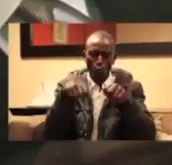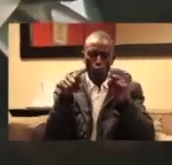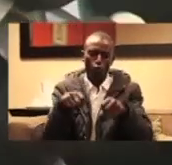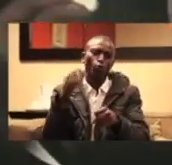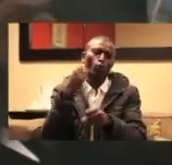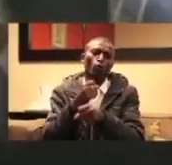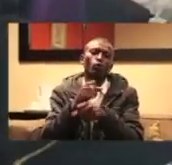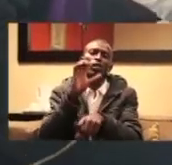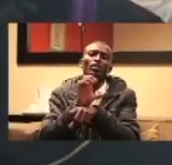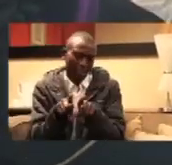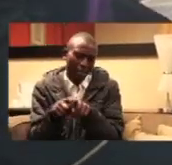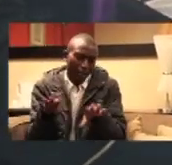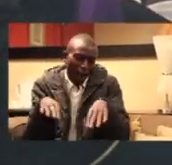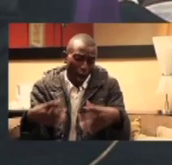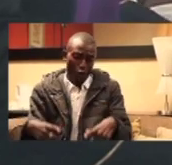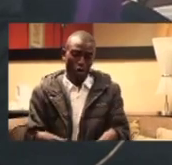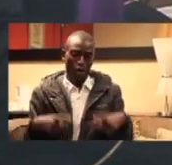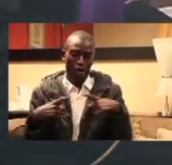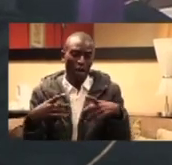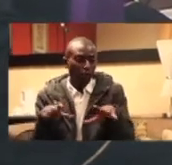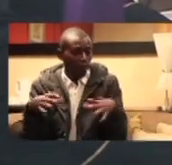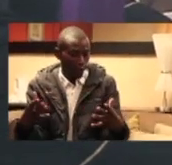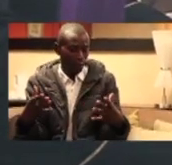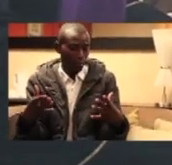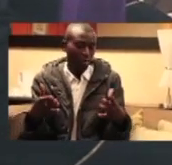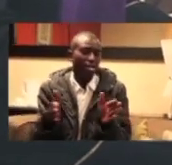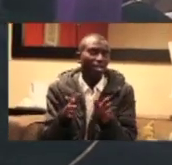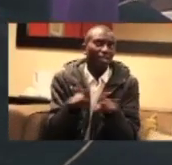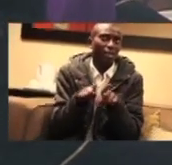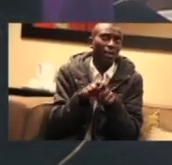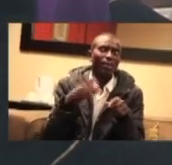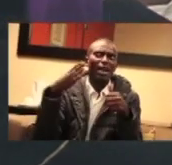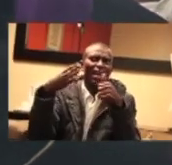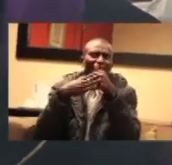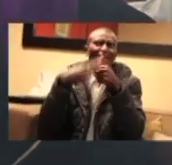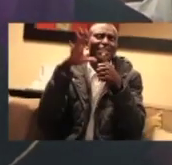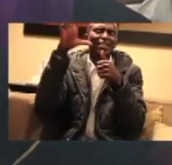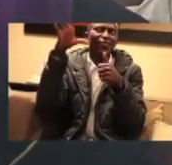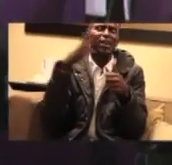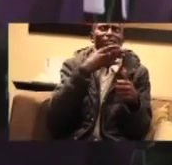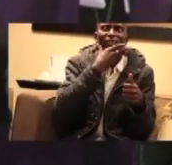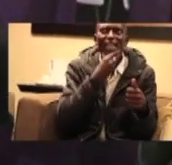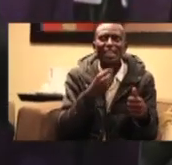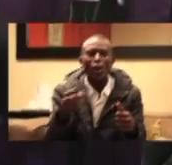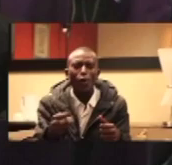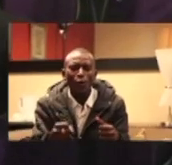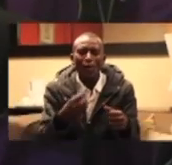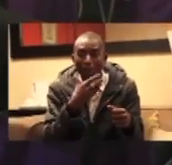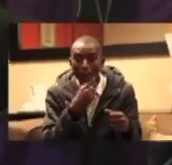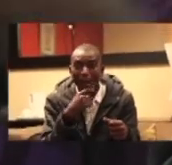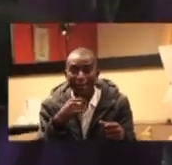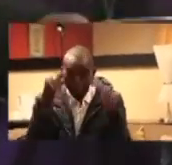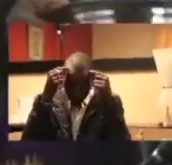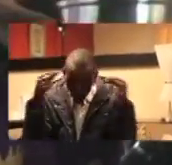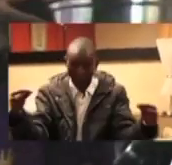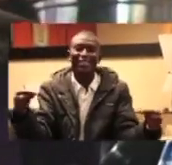It doesn't have to be very expensive. And one of the most interesting one is a 95-year-old man who did his wedding that day. So that is what